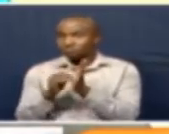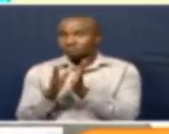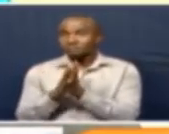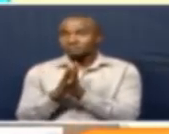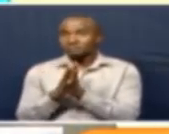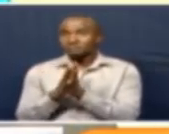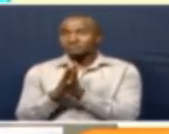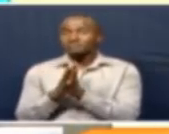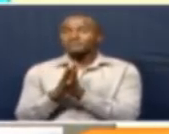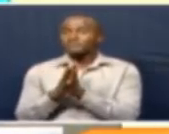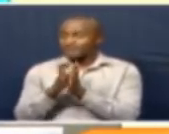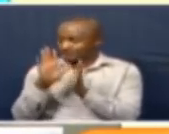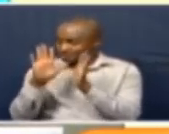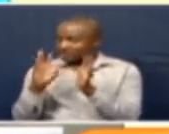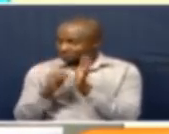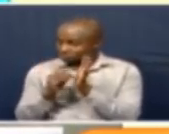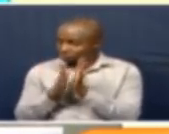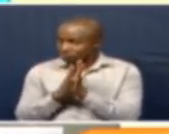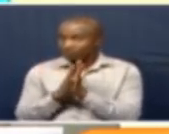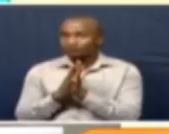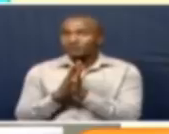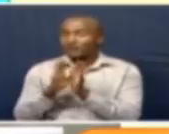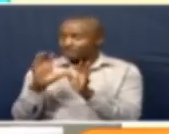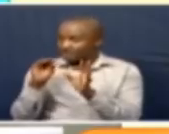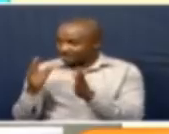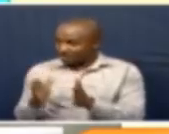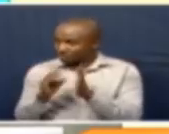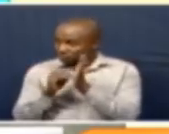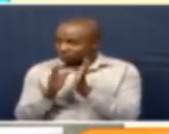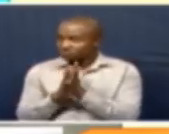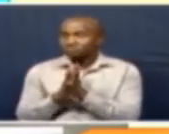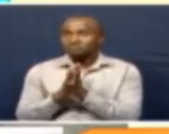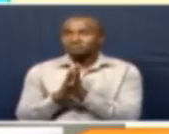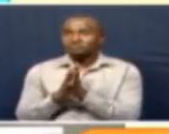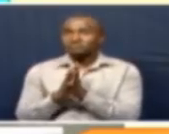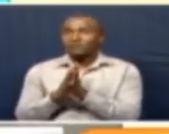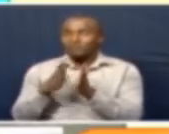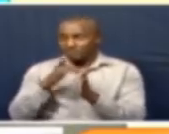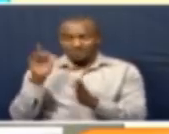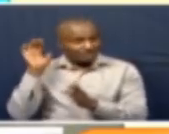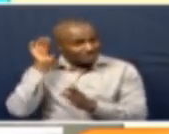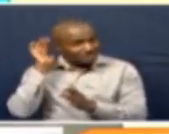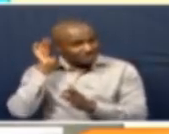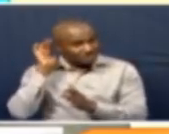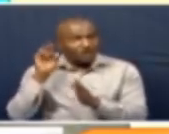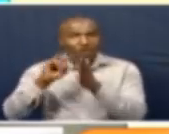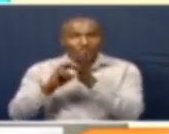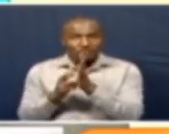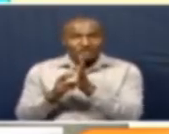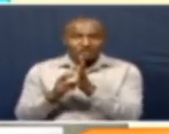document it through what Sheila is saying, or maybe whether you want to find a way of documenting your stories, for the people who are listening and you have contracts that have not been